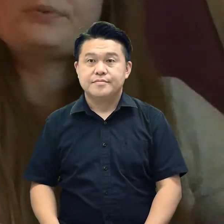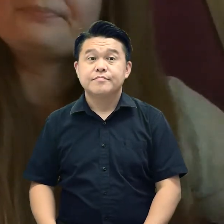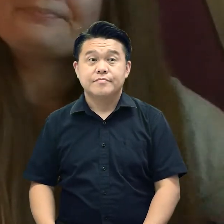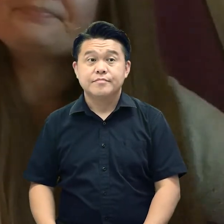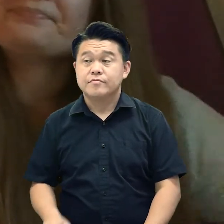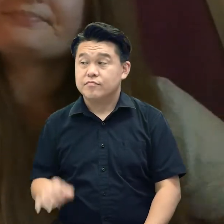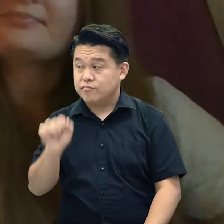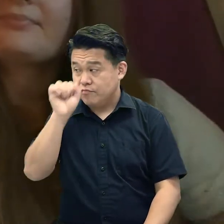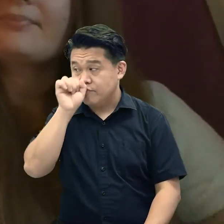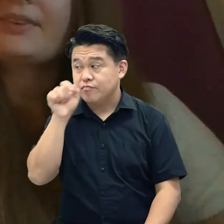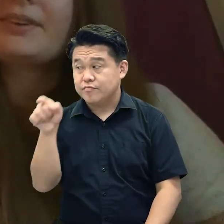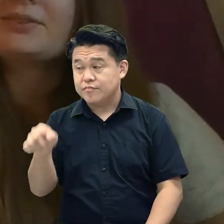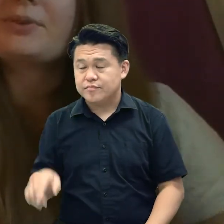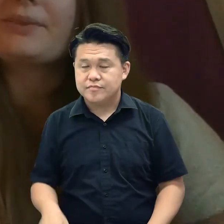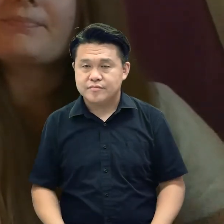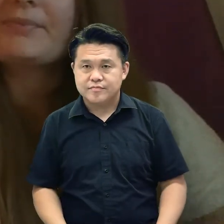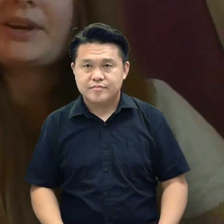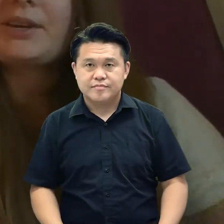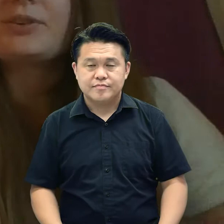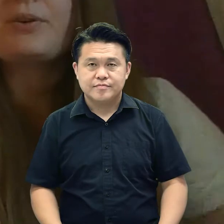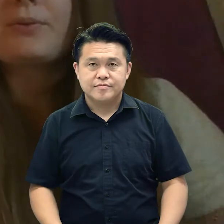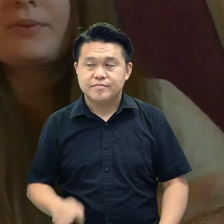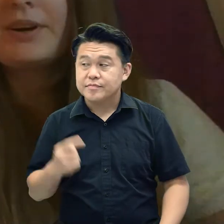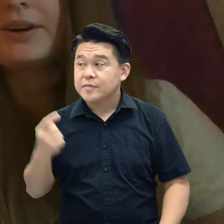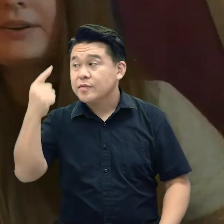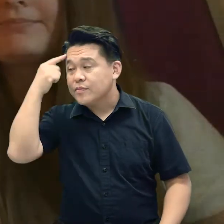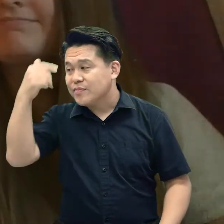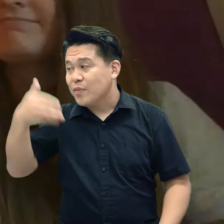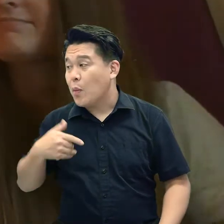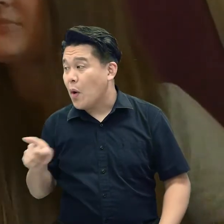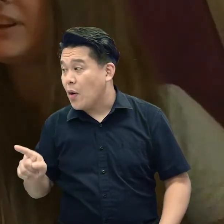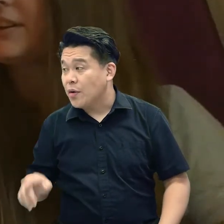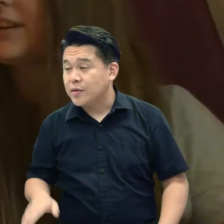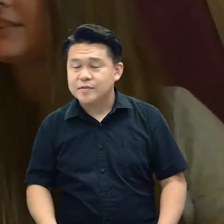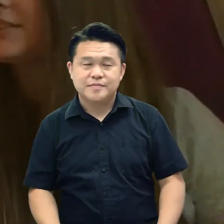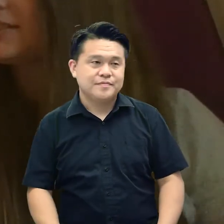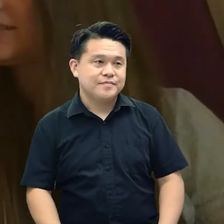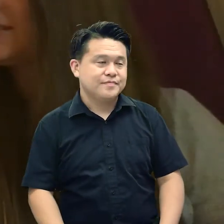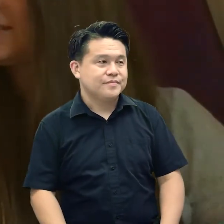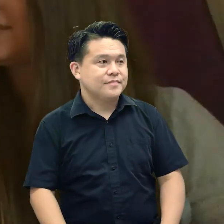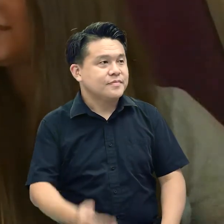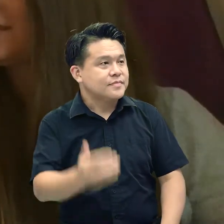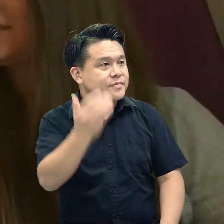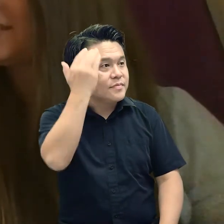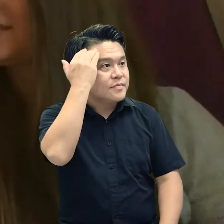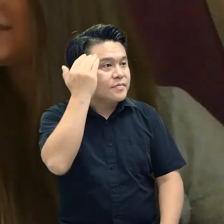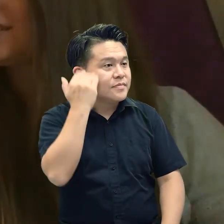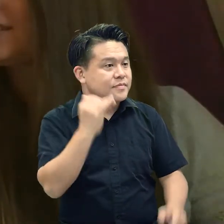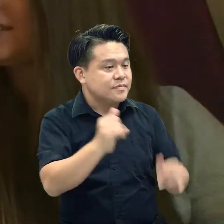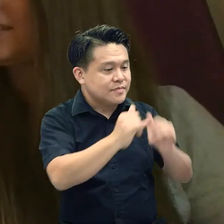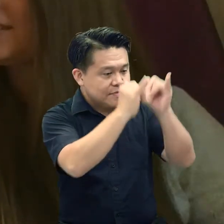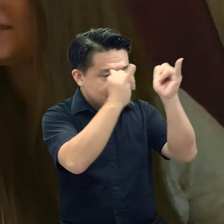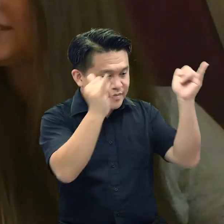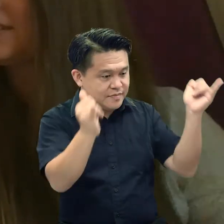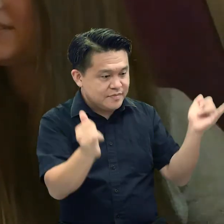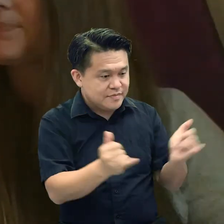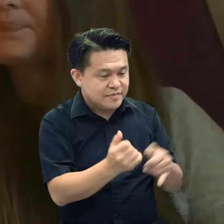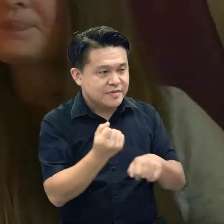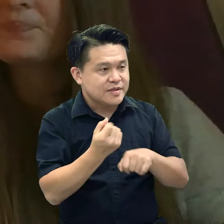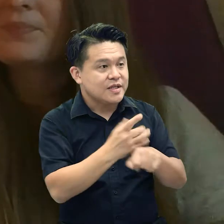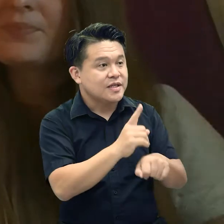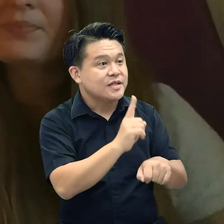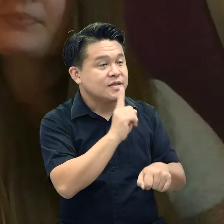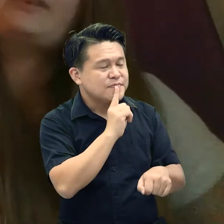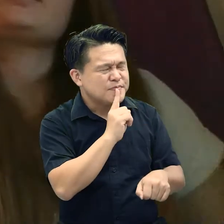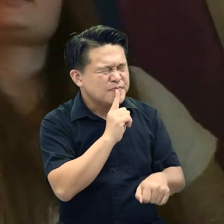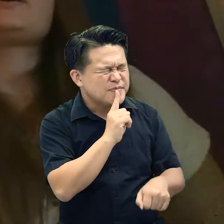Which is good. It's great. So, next. So, do you have any